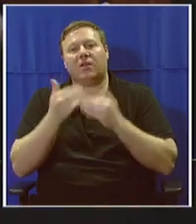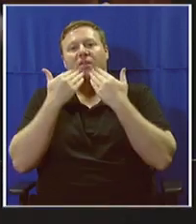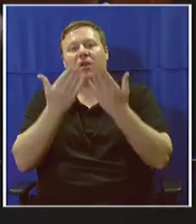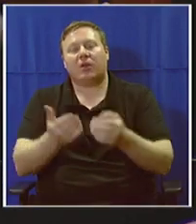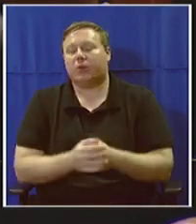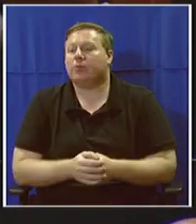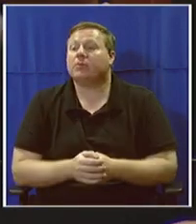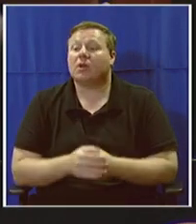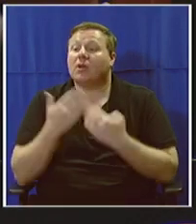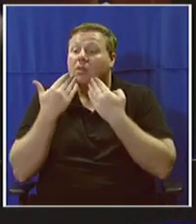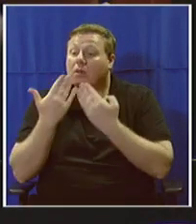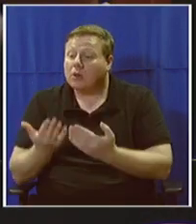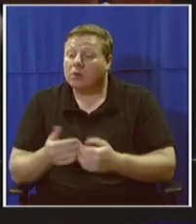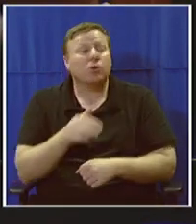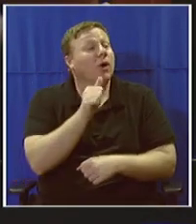ANC.